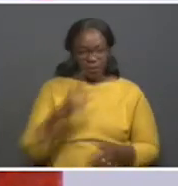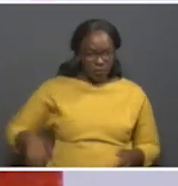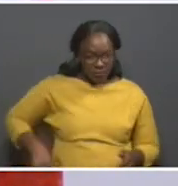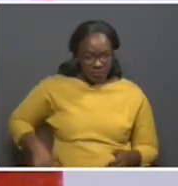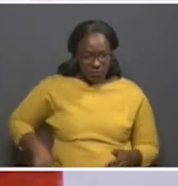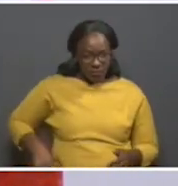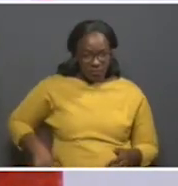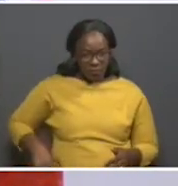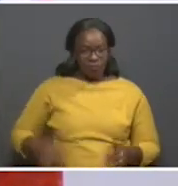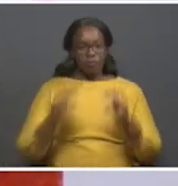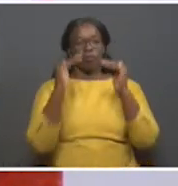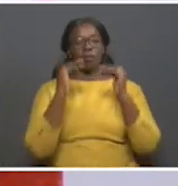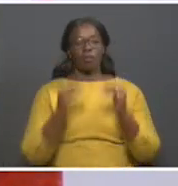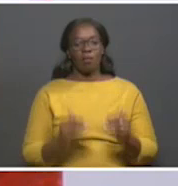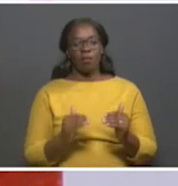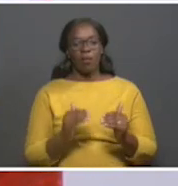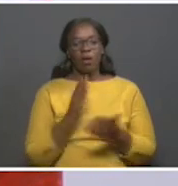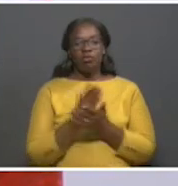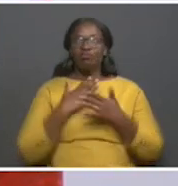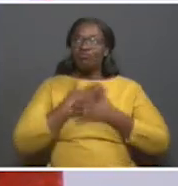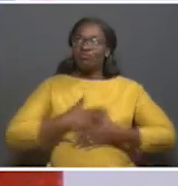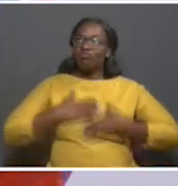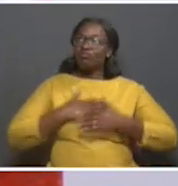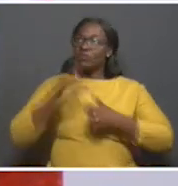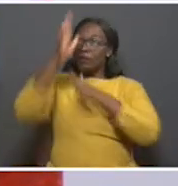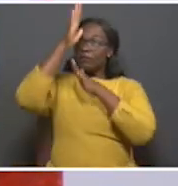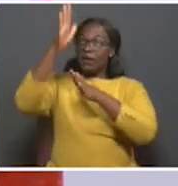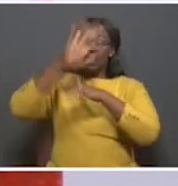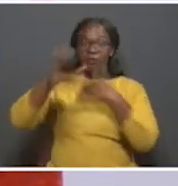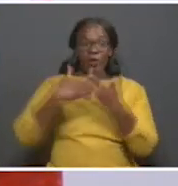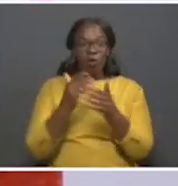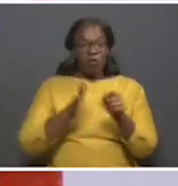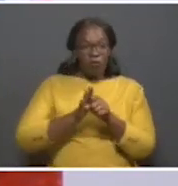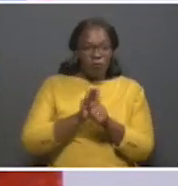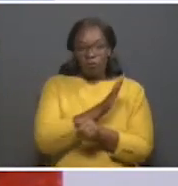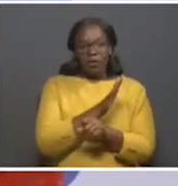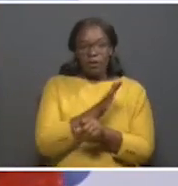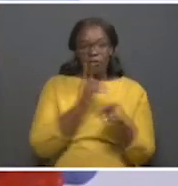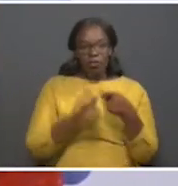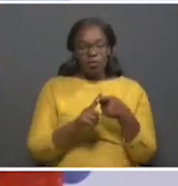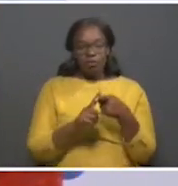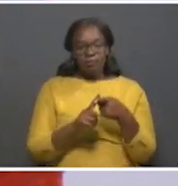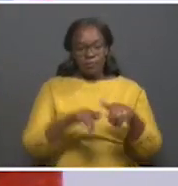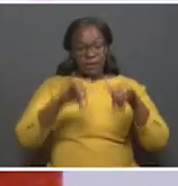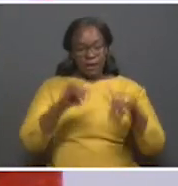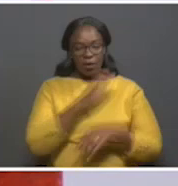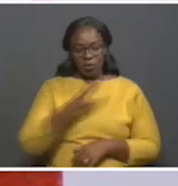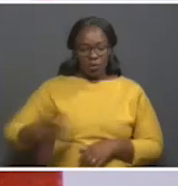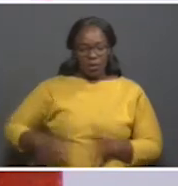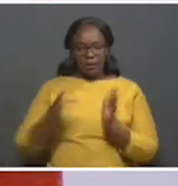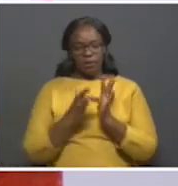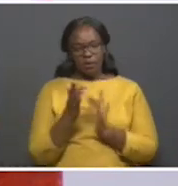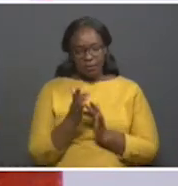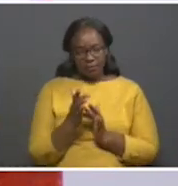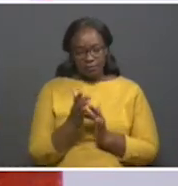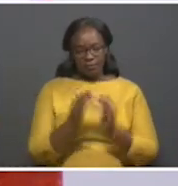Verse 19 says, for it pleased the Father for all the fullness of deity to dwell on Christ Jesus.